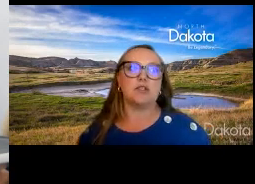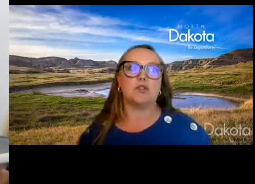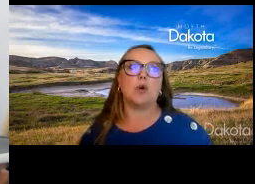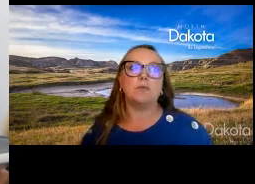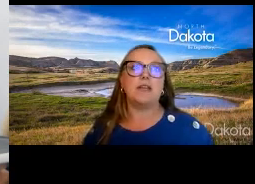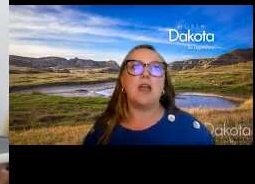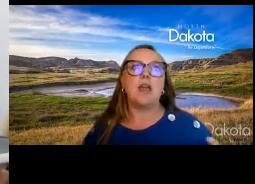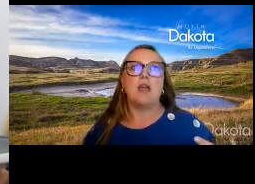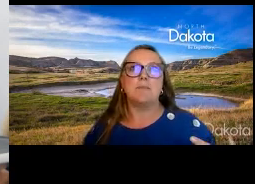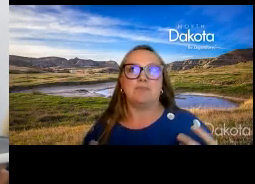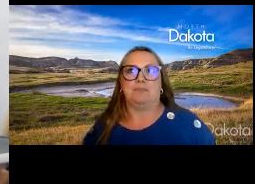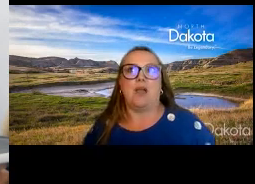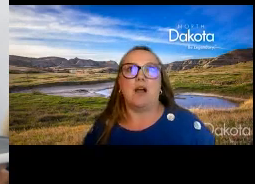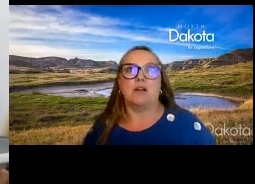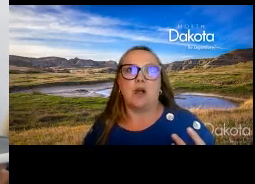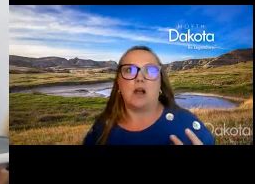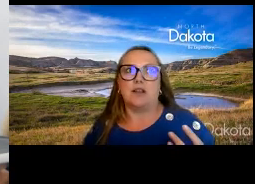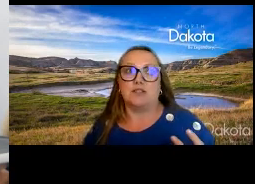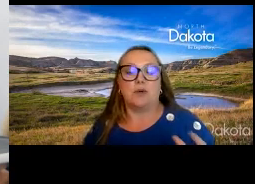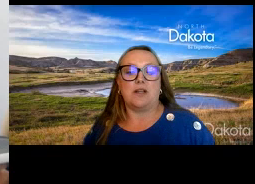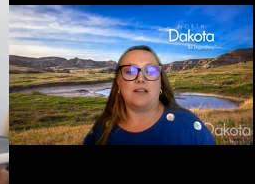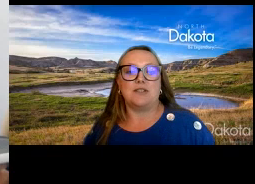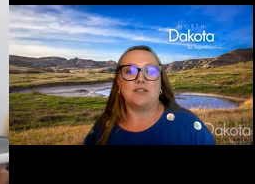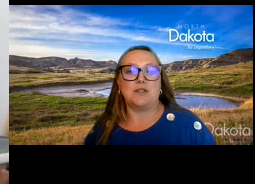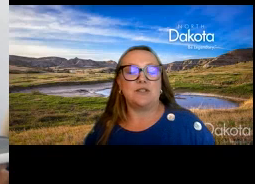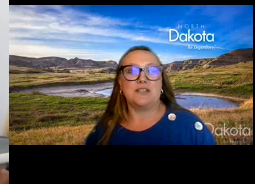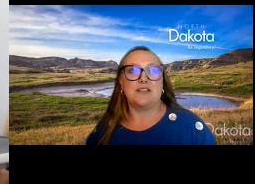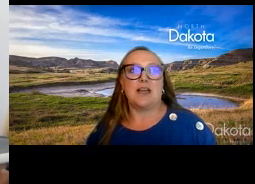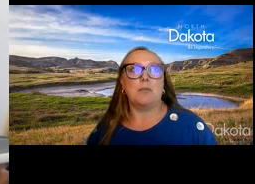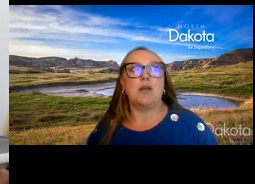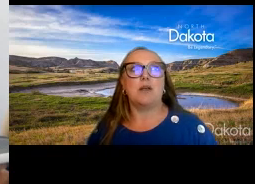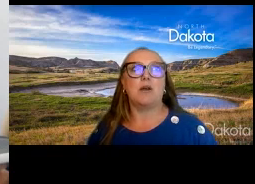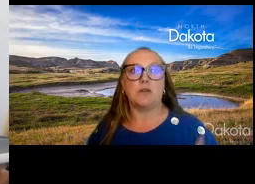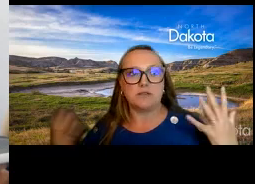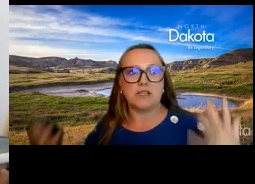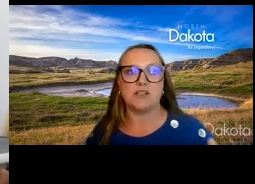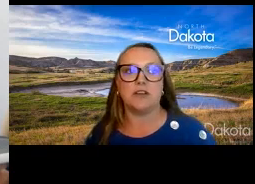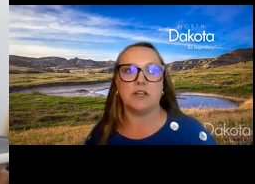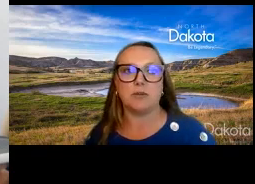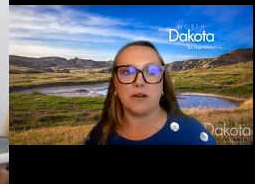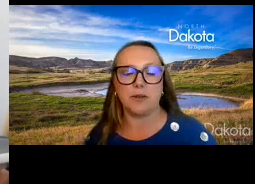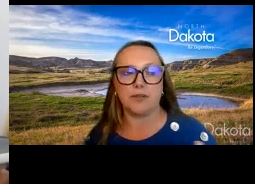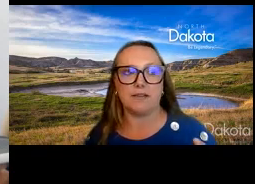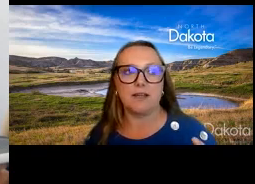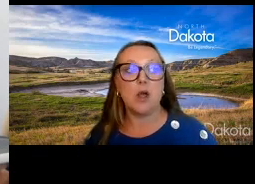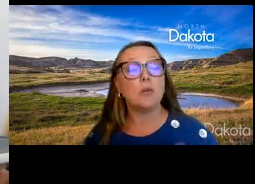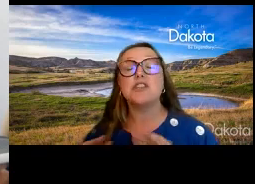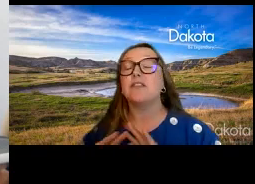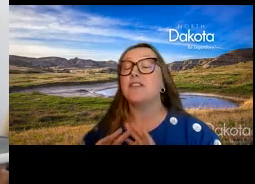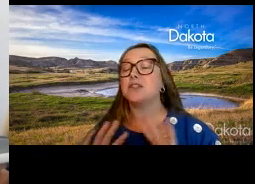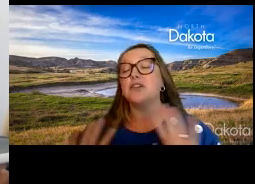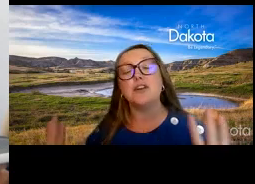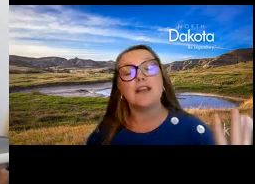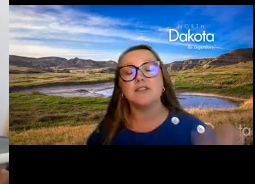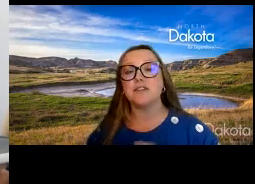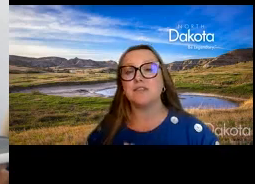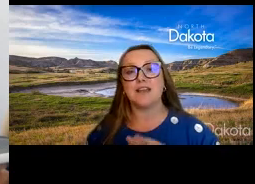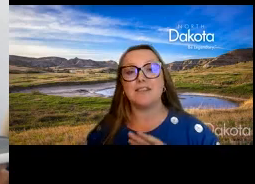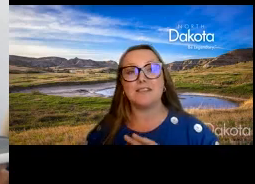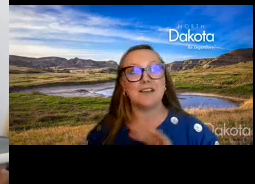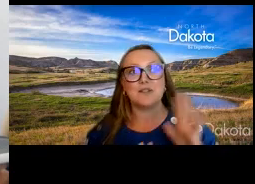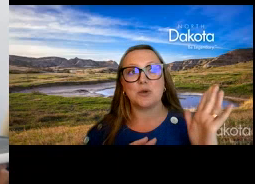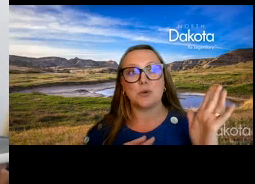buddy just told me, is the answer that you say to them, well, talk to your healthcare provider about that, which that's a good